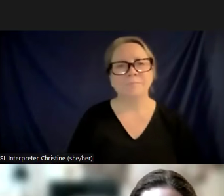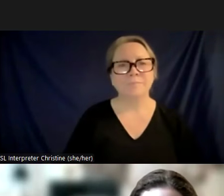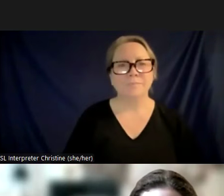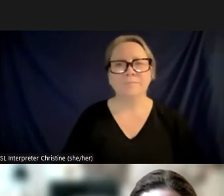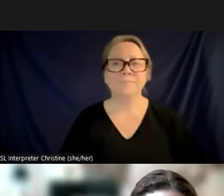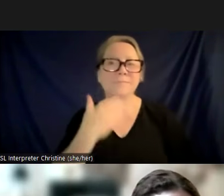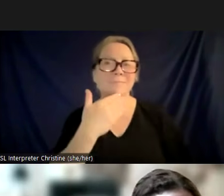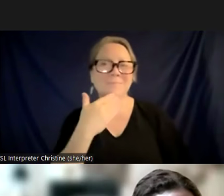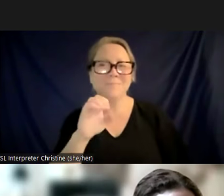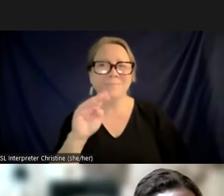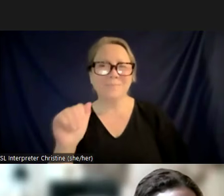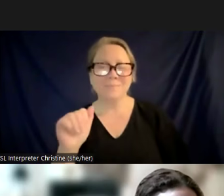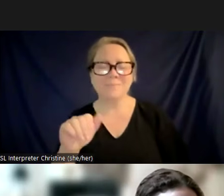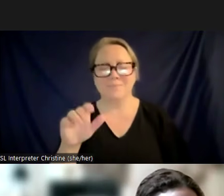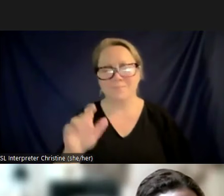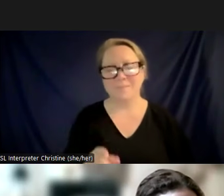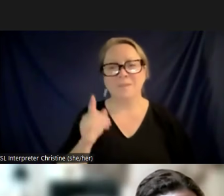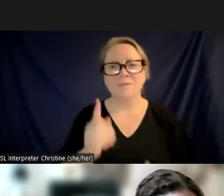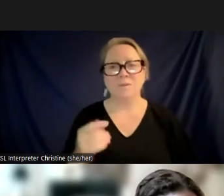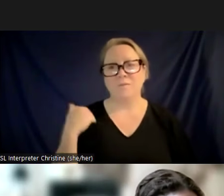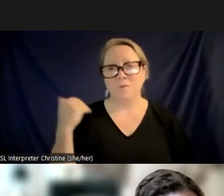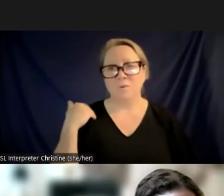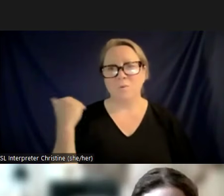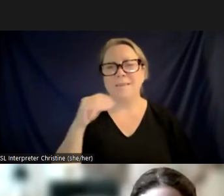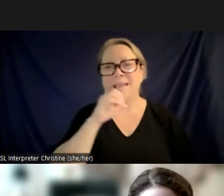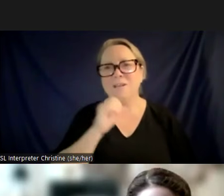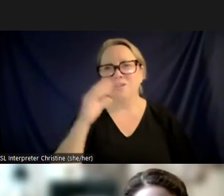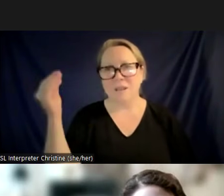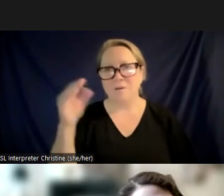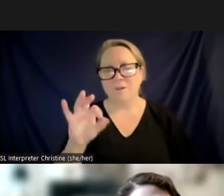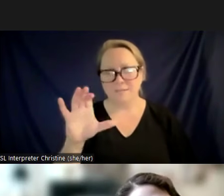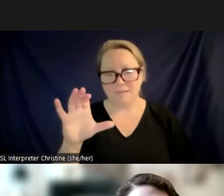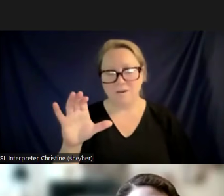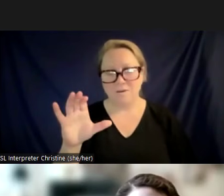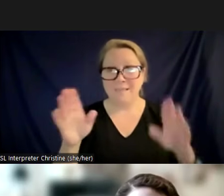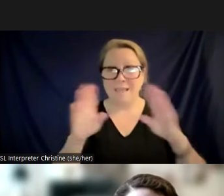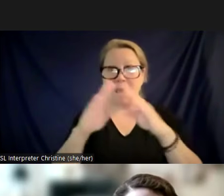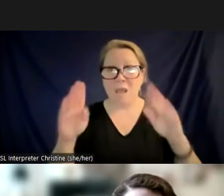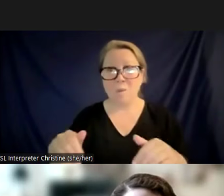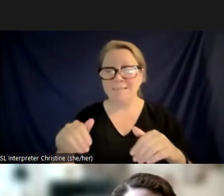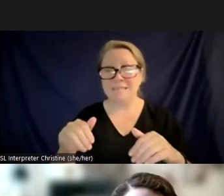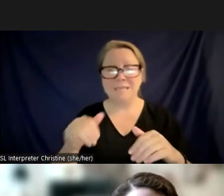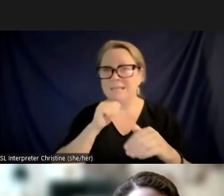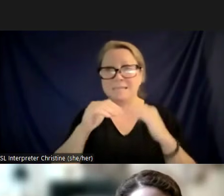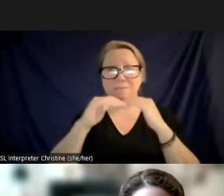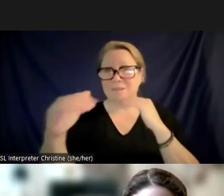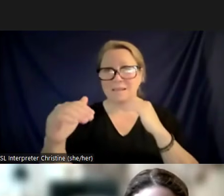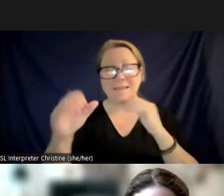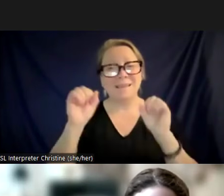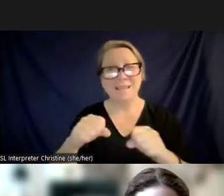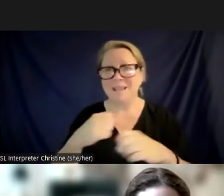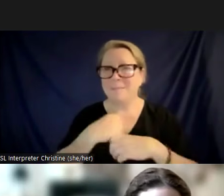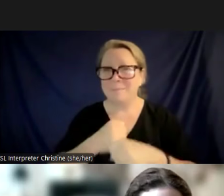Thank you, Emma. So, for youth aging out of foster care, housing instability can worsen already challenging